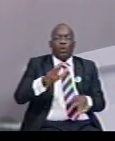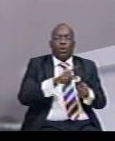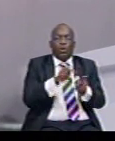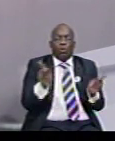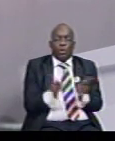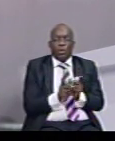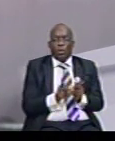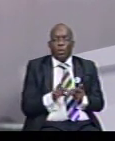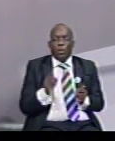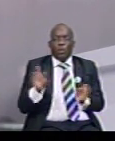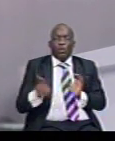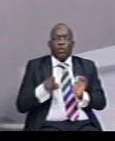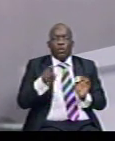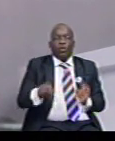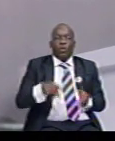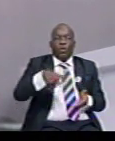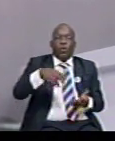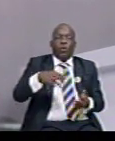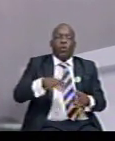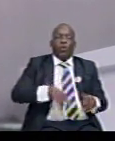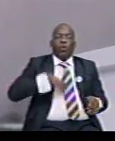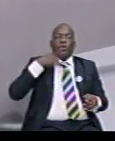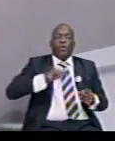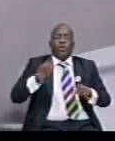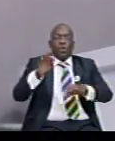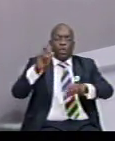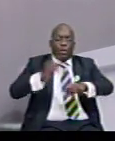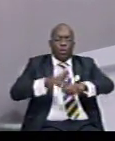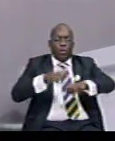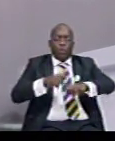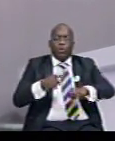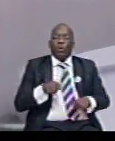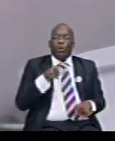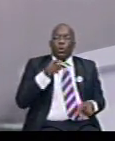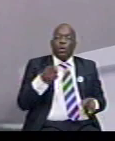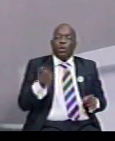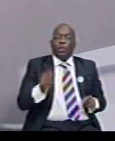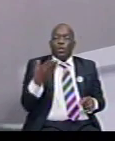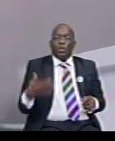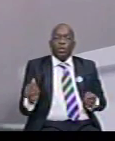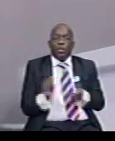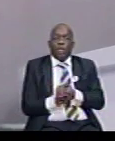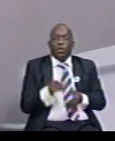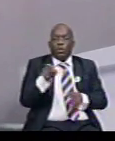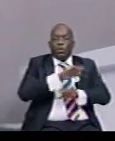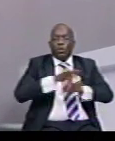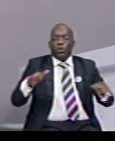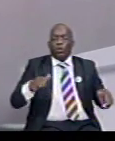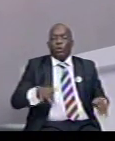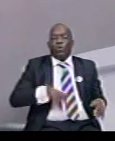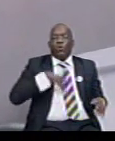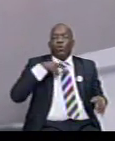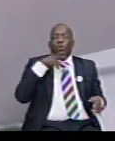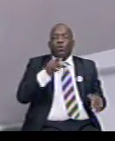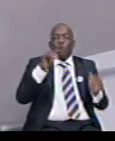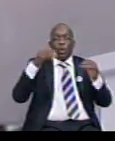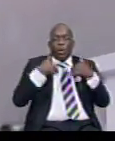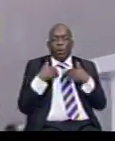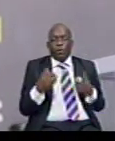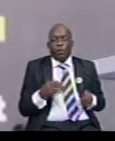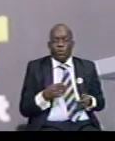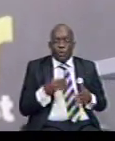the bones? No. But the things you don't feel, you possess.